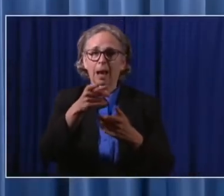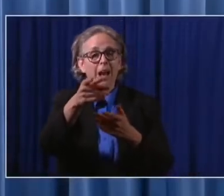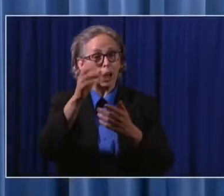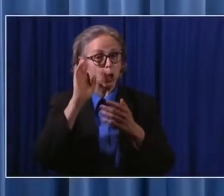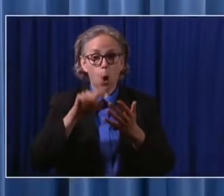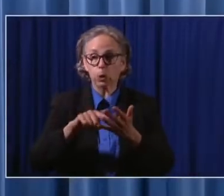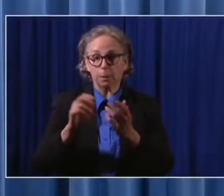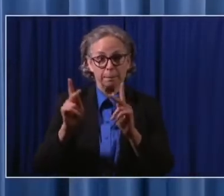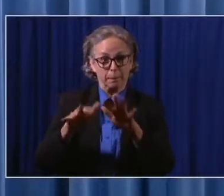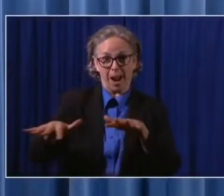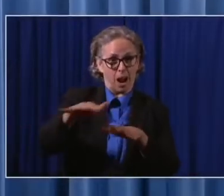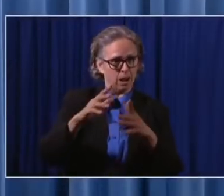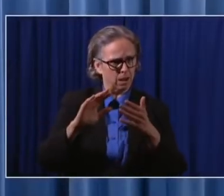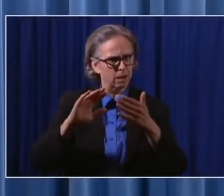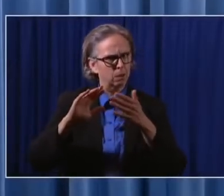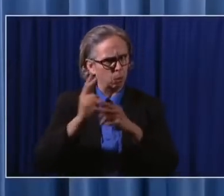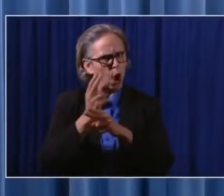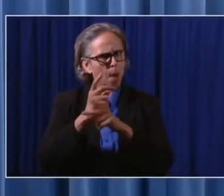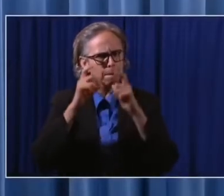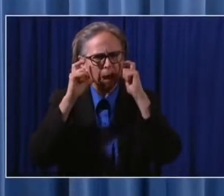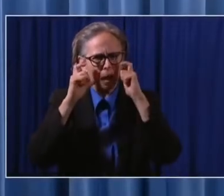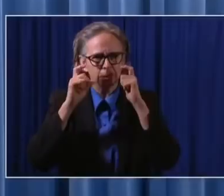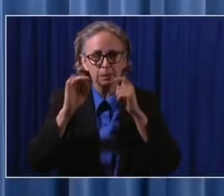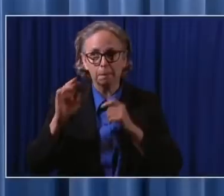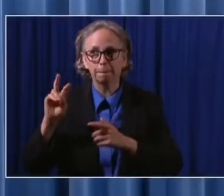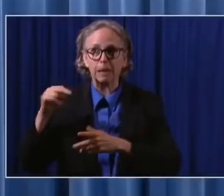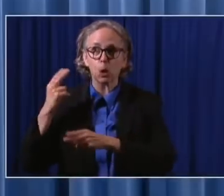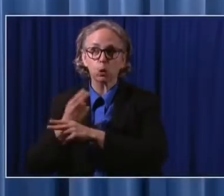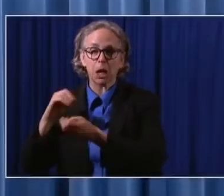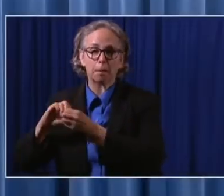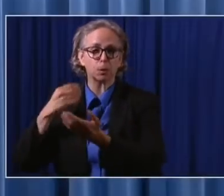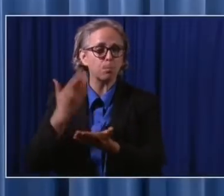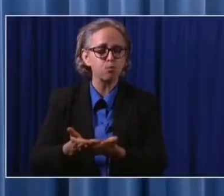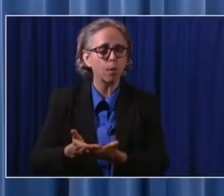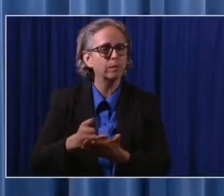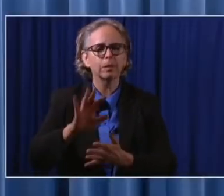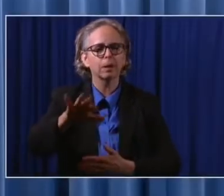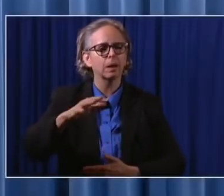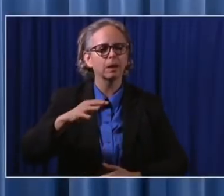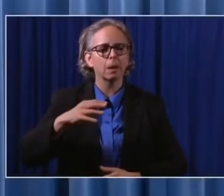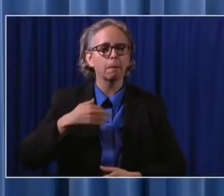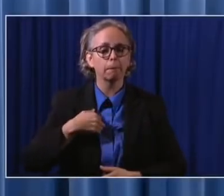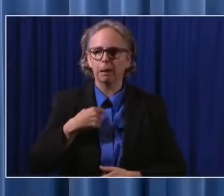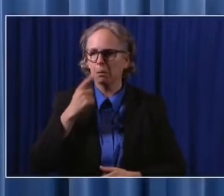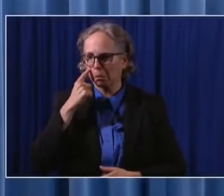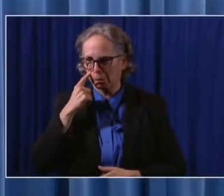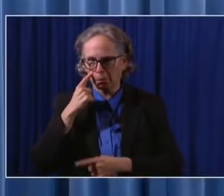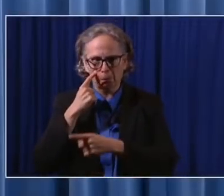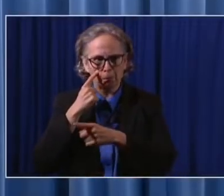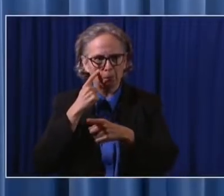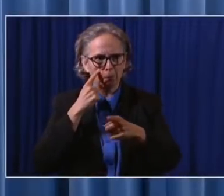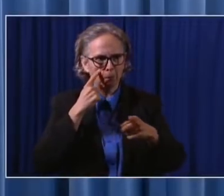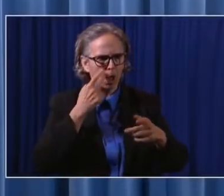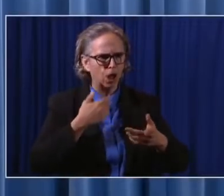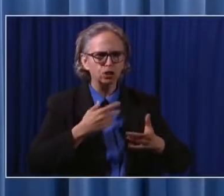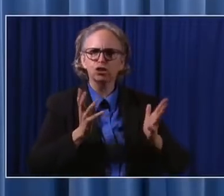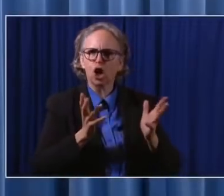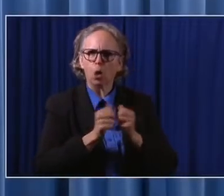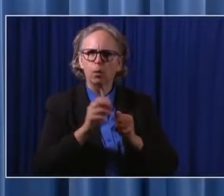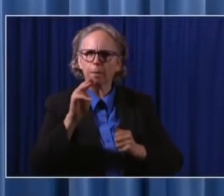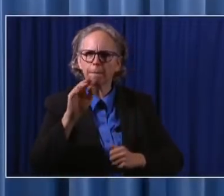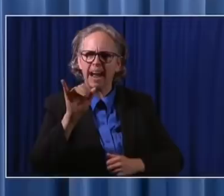any solid evidence except just what I'm getting reported from talking to different mayors and talking to different officials who are out and